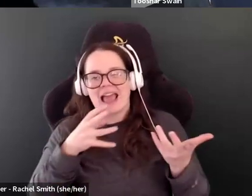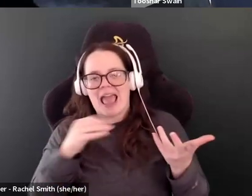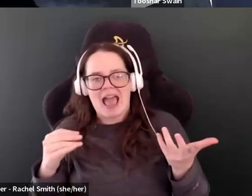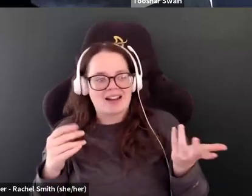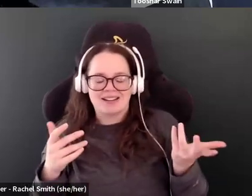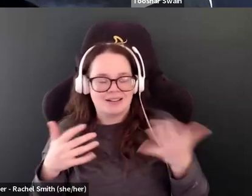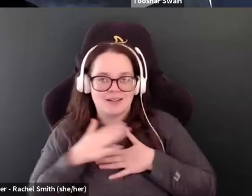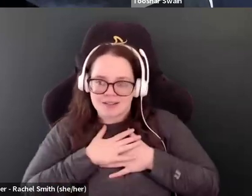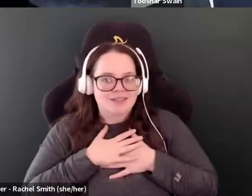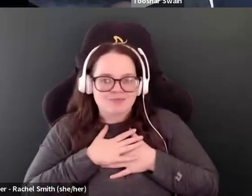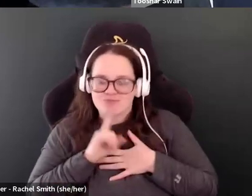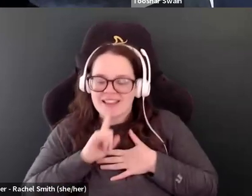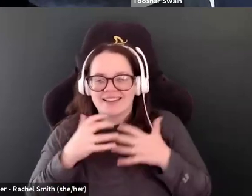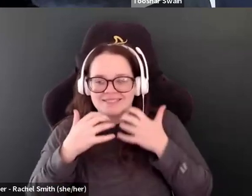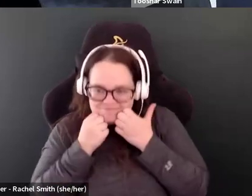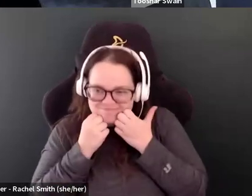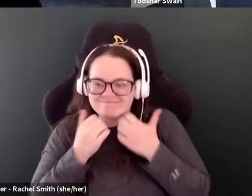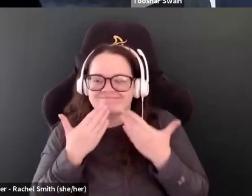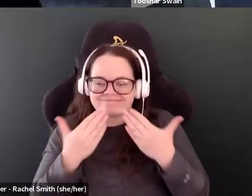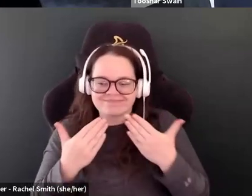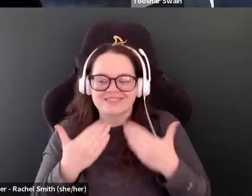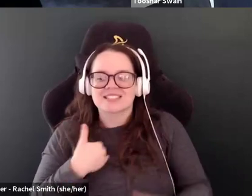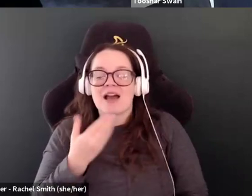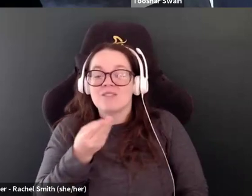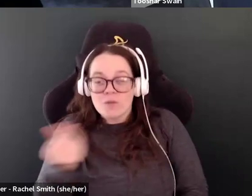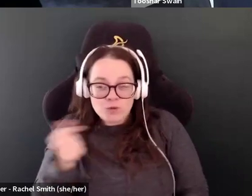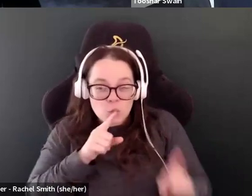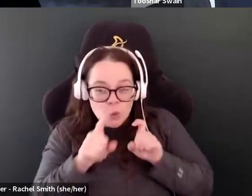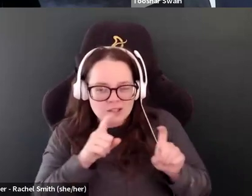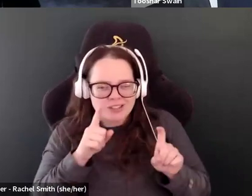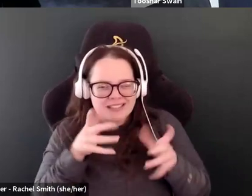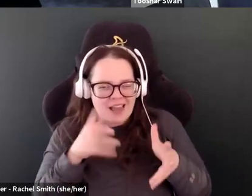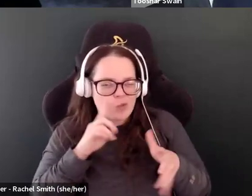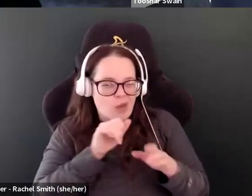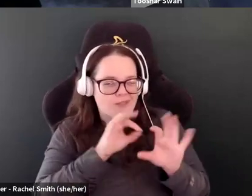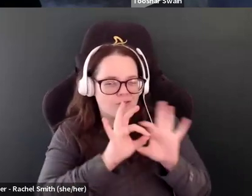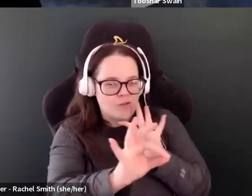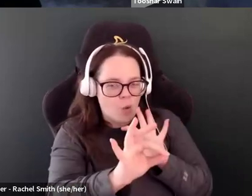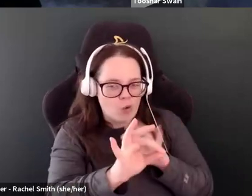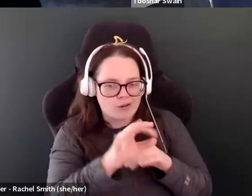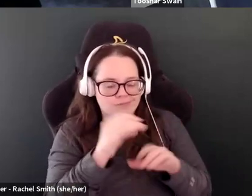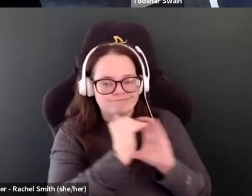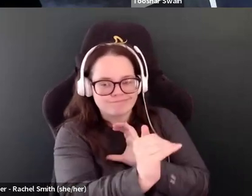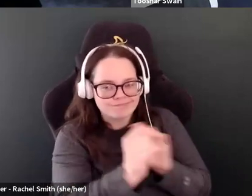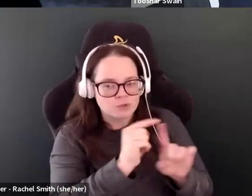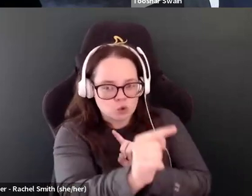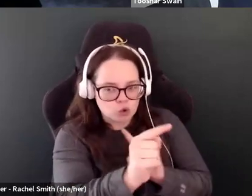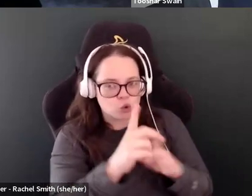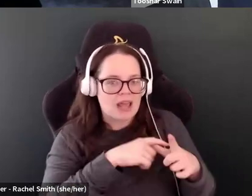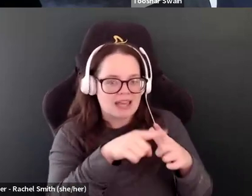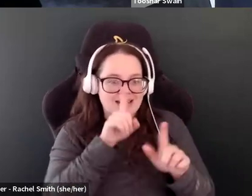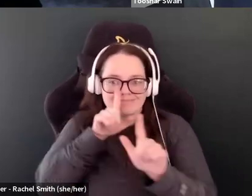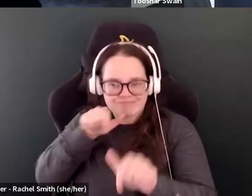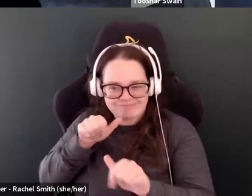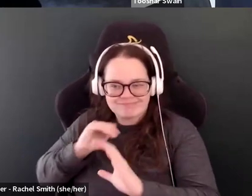invaluable. We have some questions. We're going to forward those over to you as well, and we will get answers to all of your questions. But